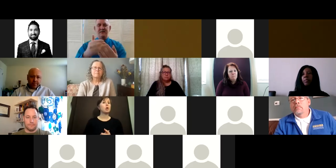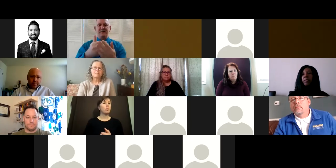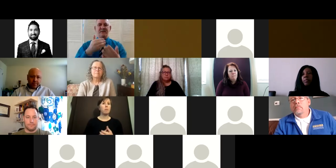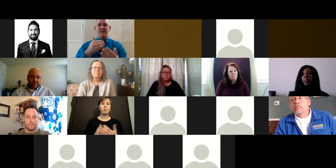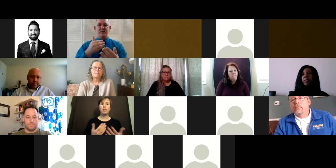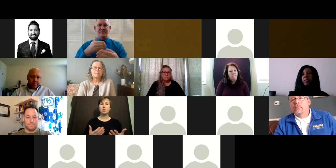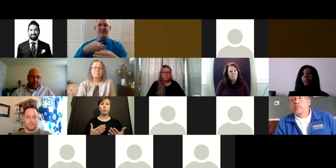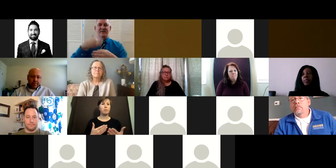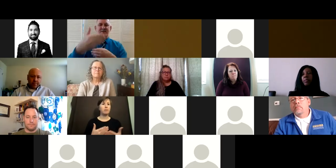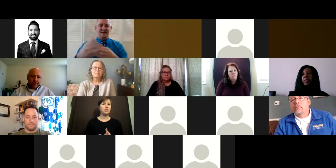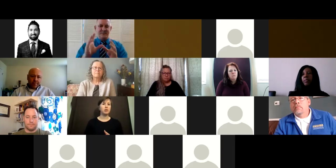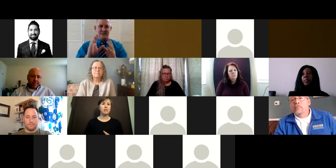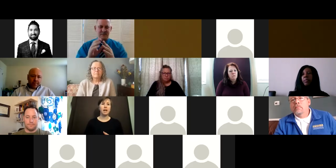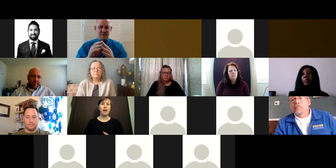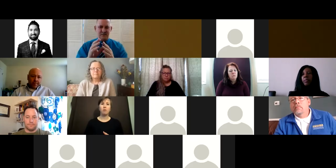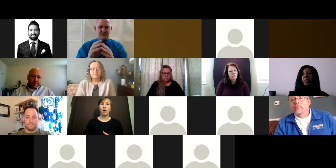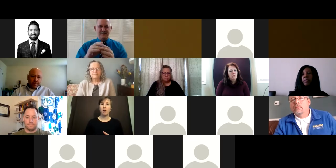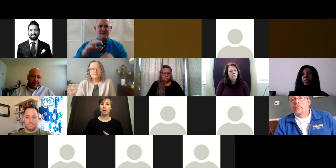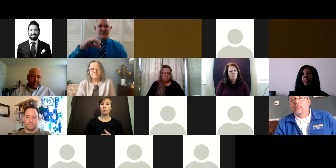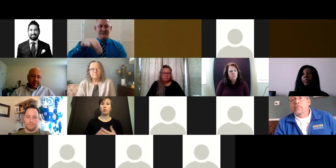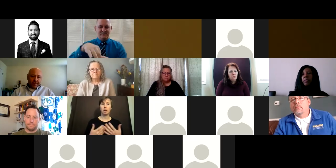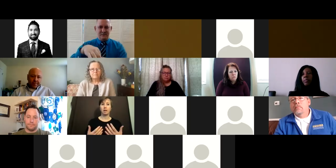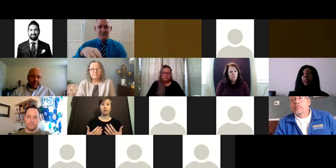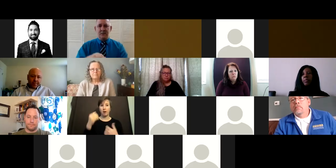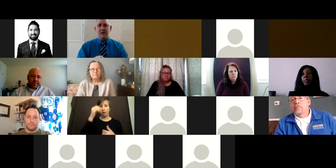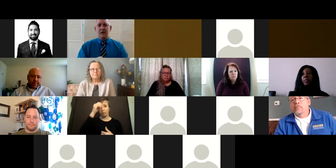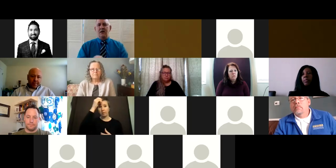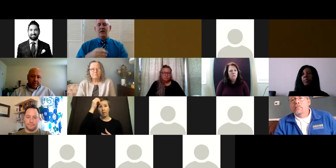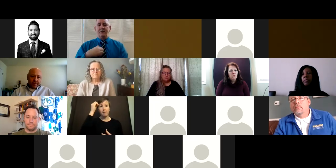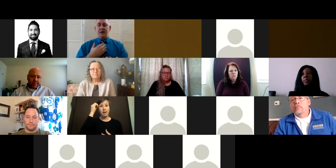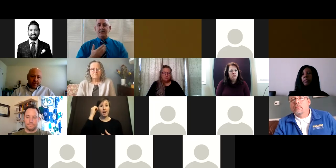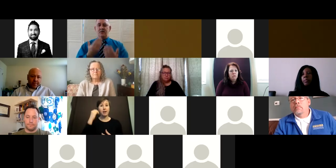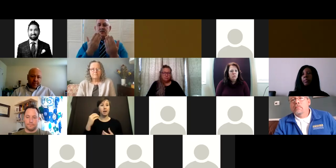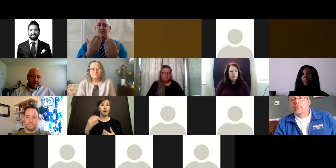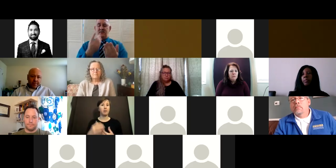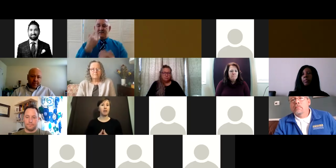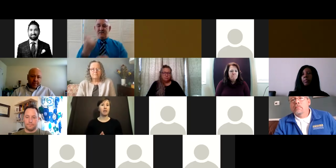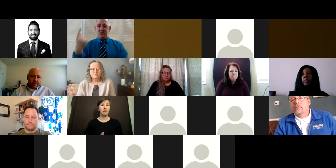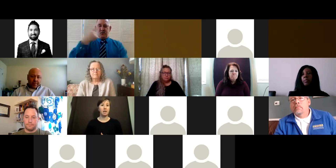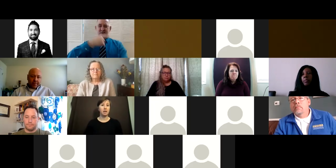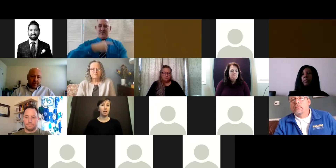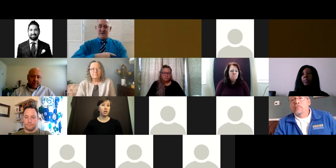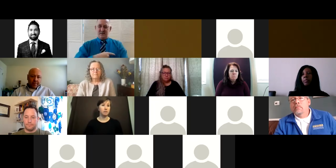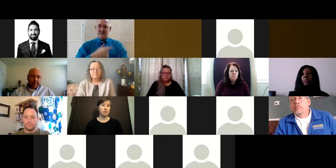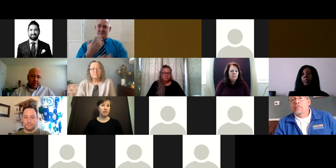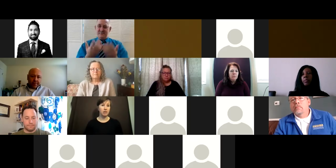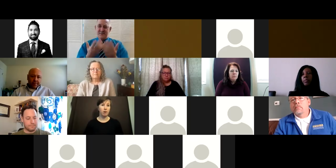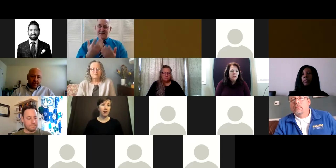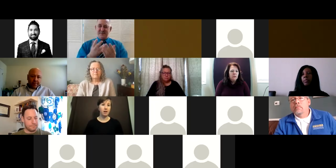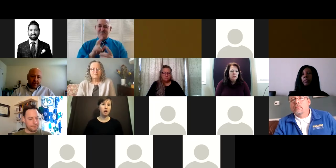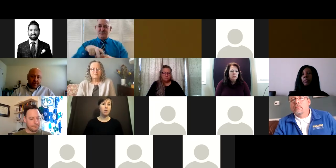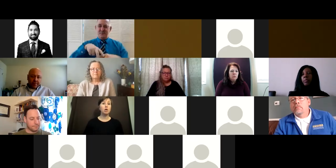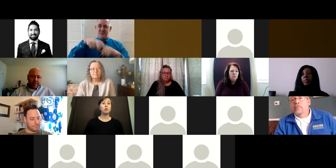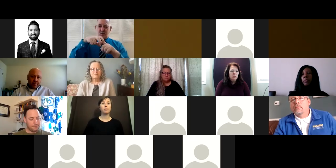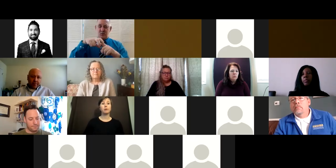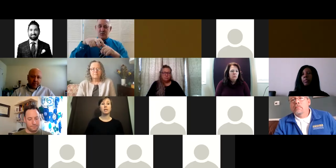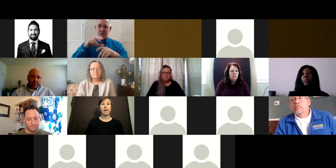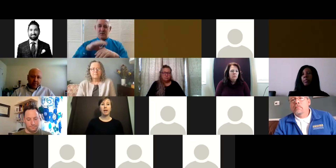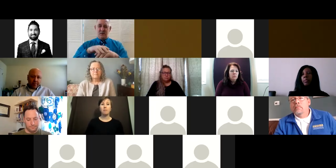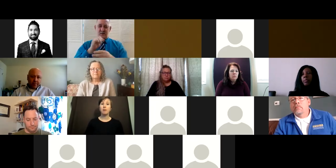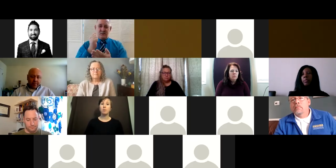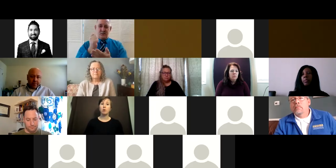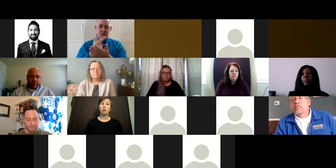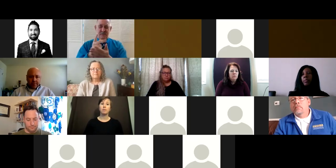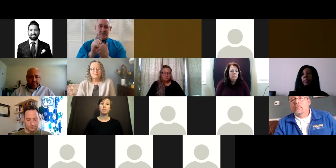So please, when minutes are sent out, you can reply back any adjustments that you have. So for